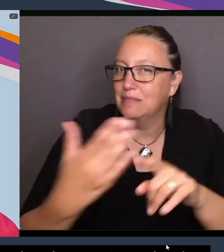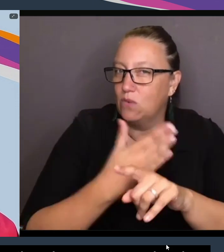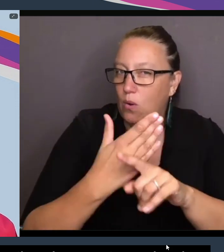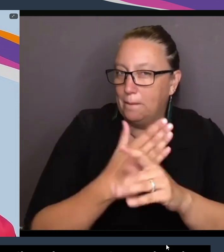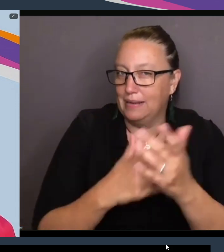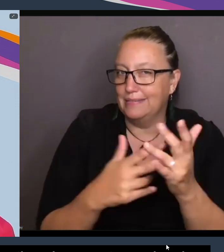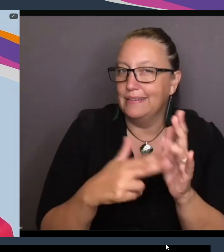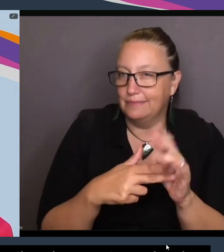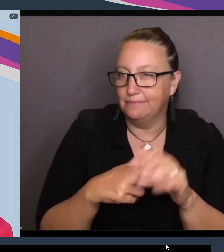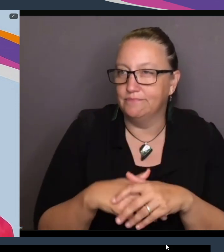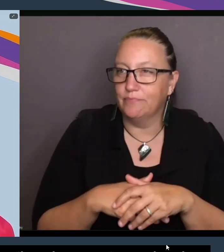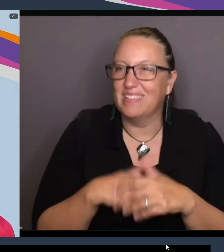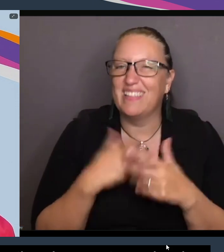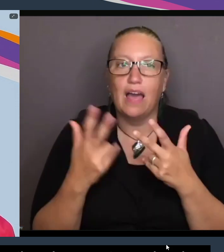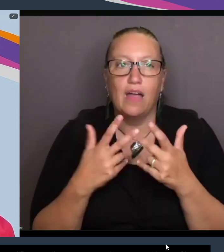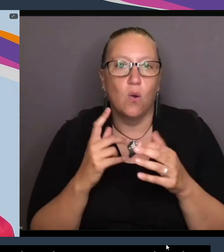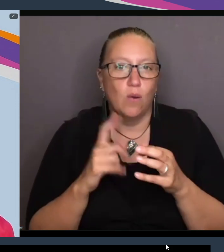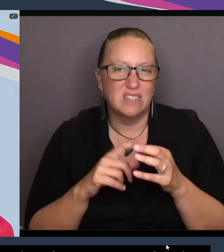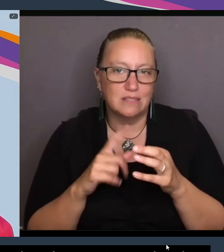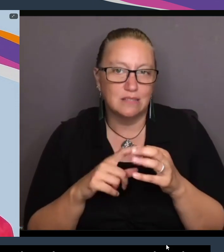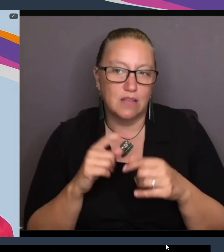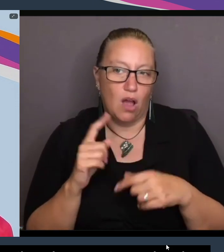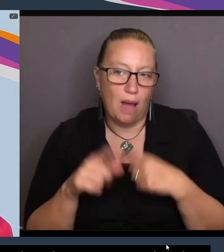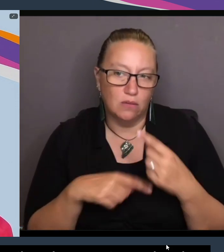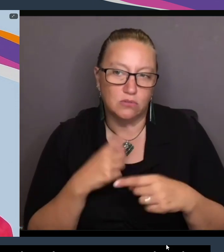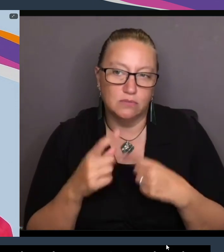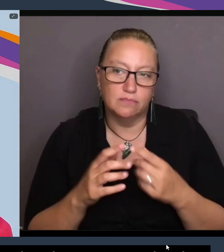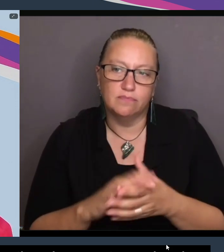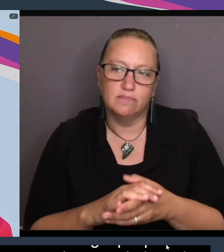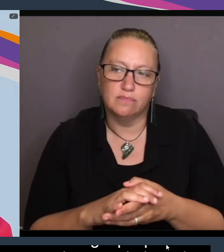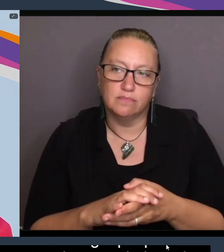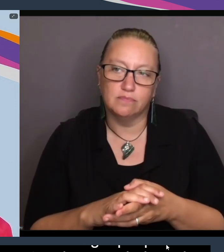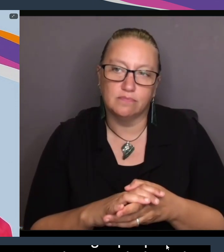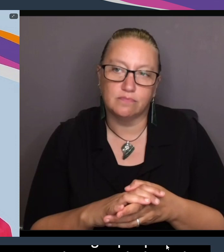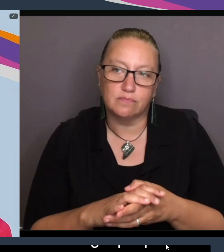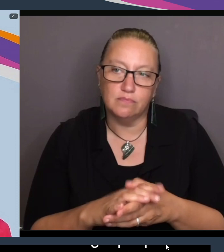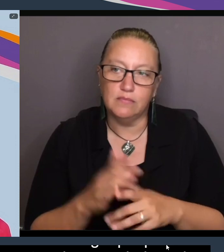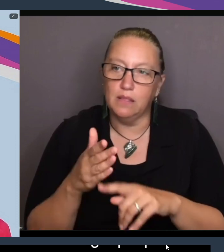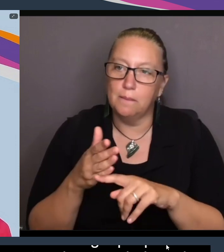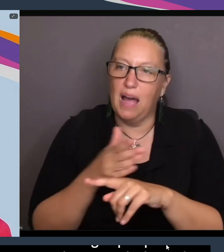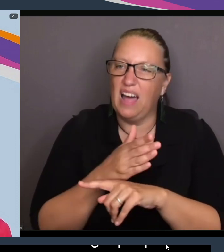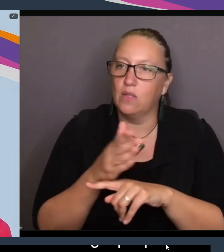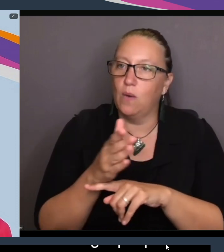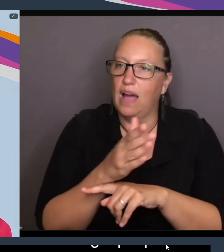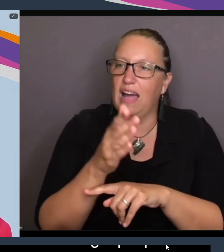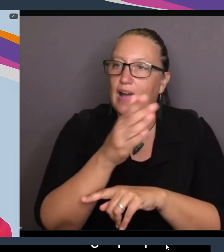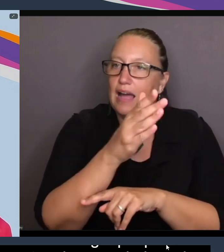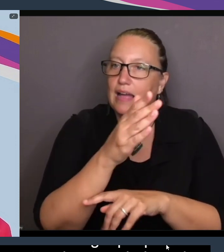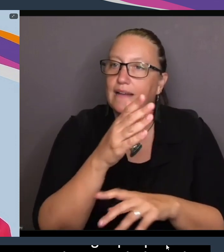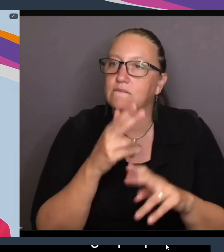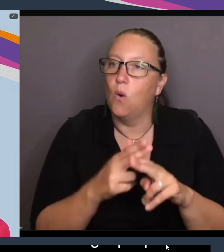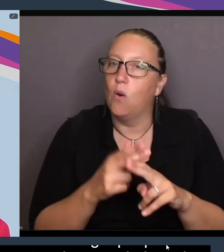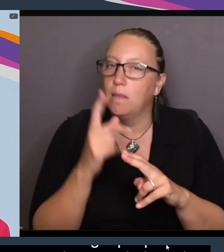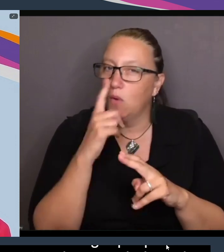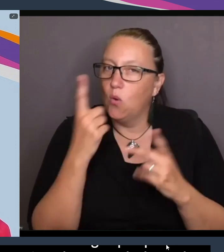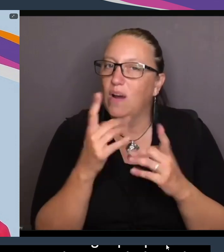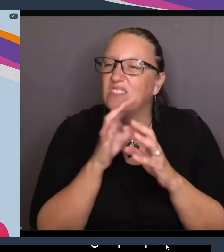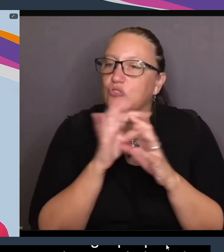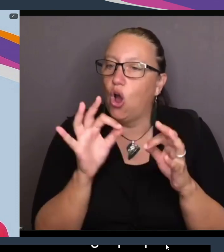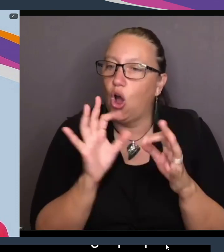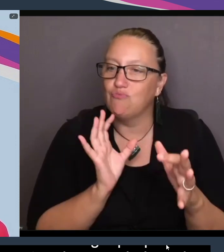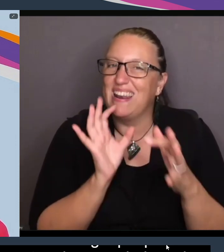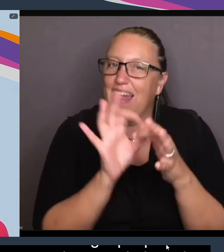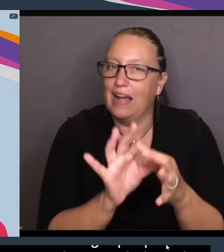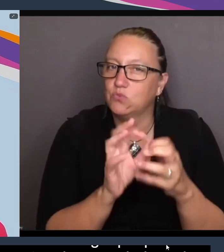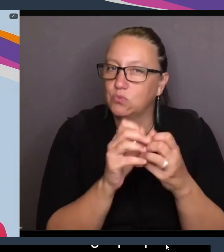other questions are around the pathways to funding for people who might not be affiliated. So